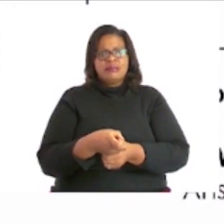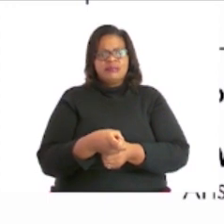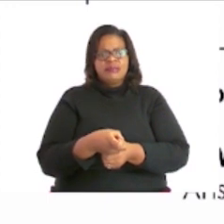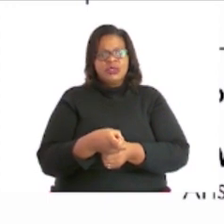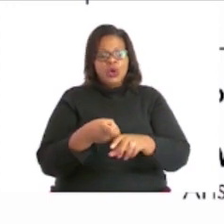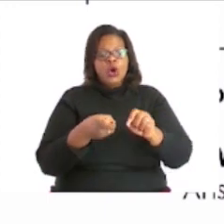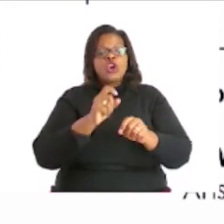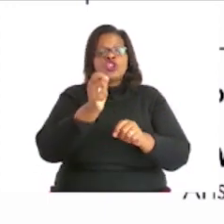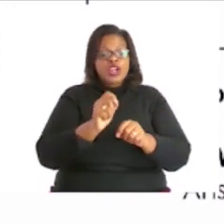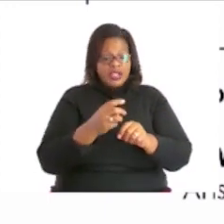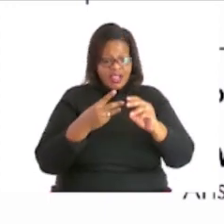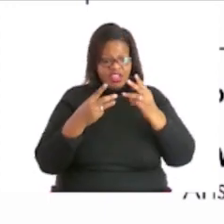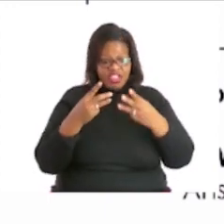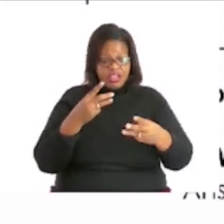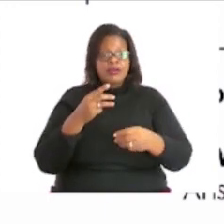write down 3,000.